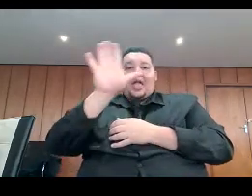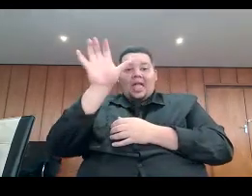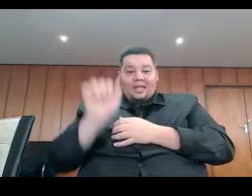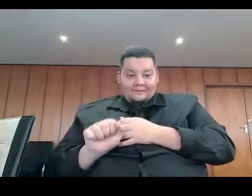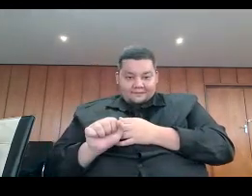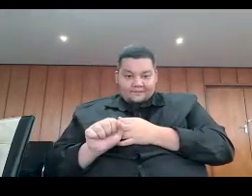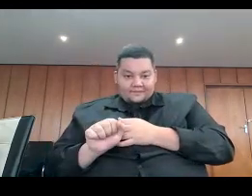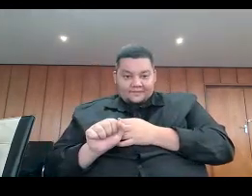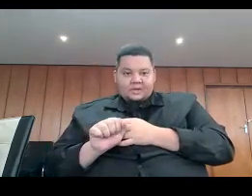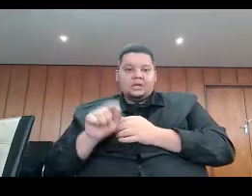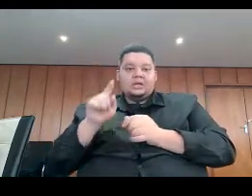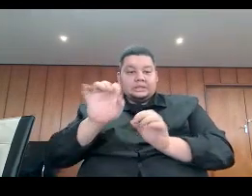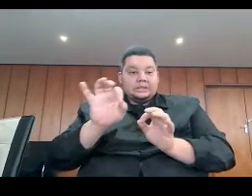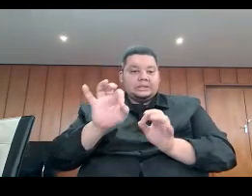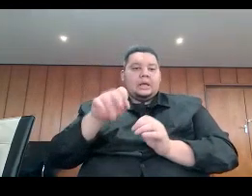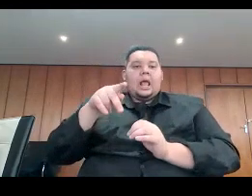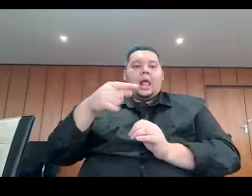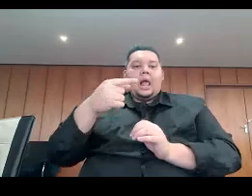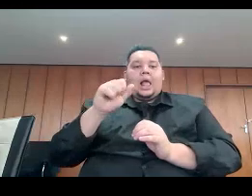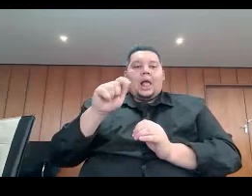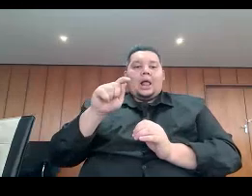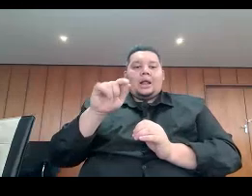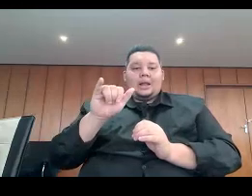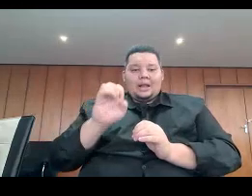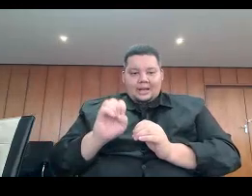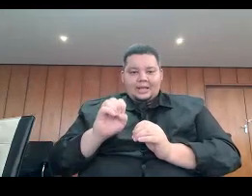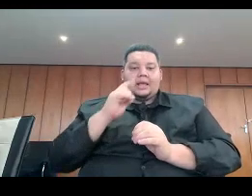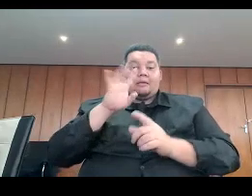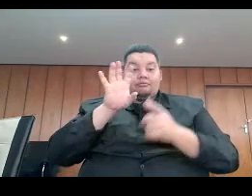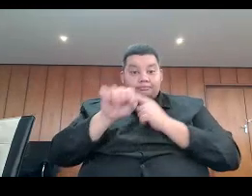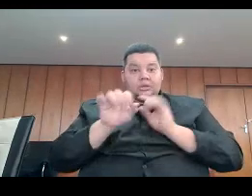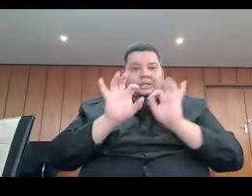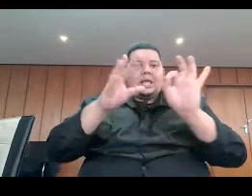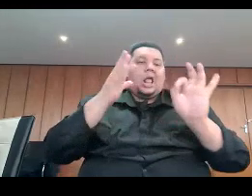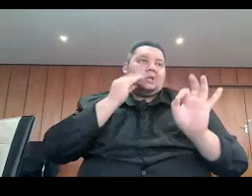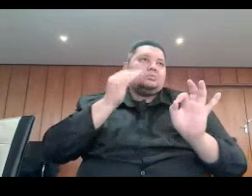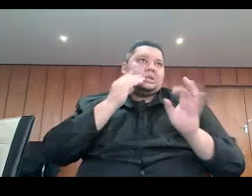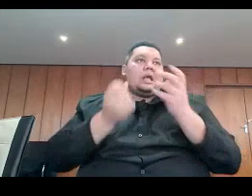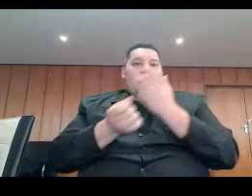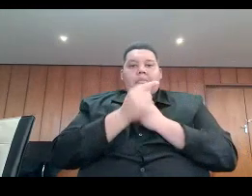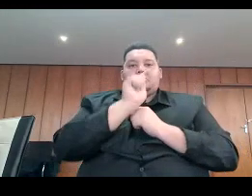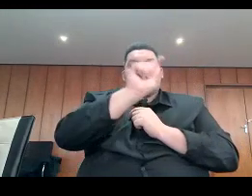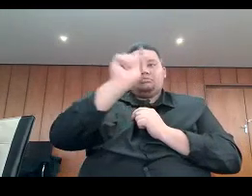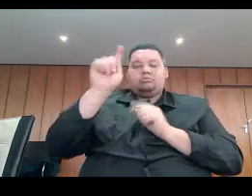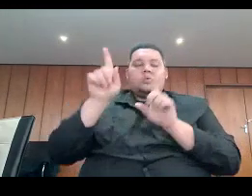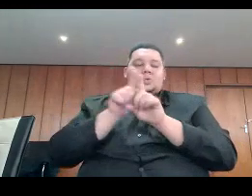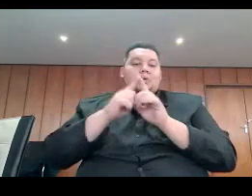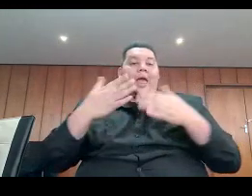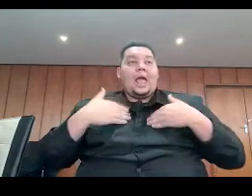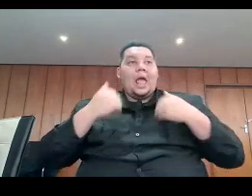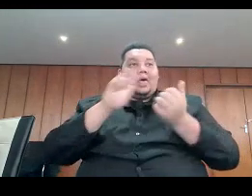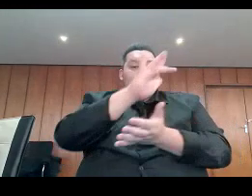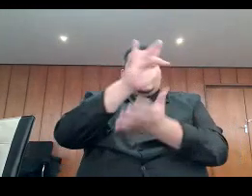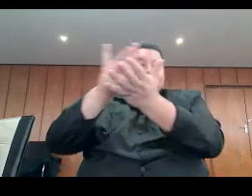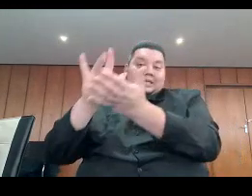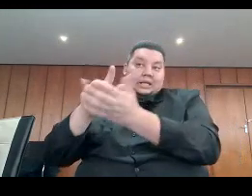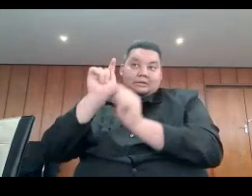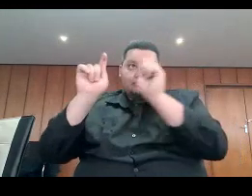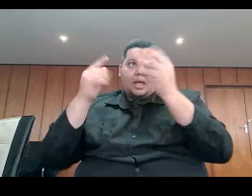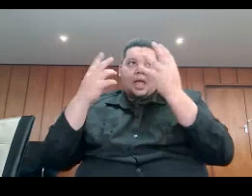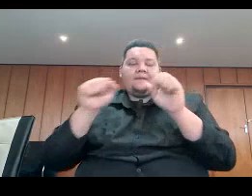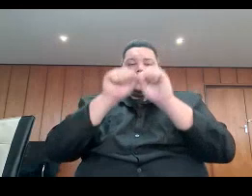et al. Indeed found that these experiences were common and that health facilities are systemic barriers